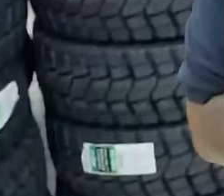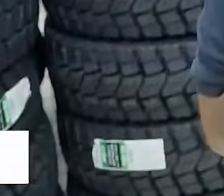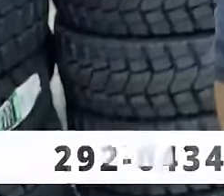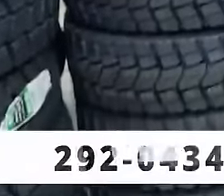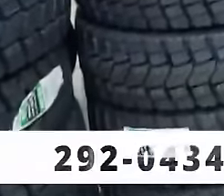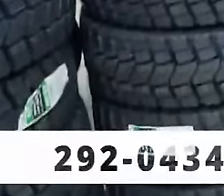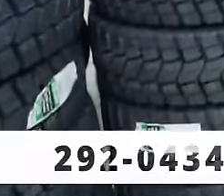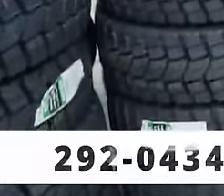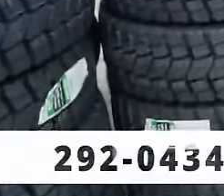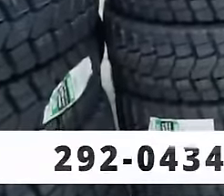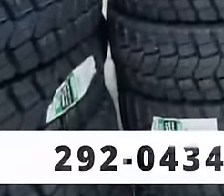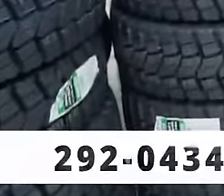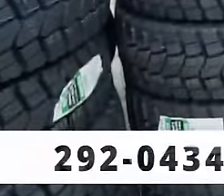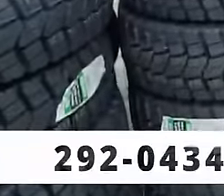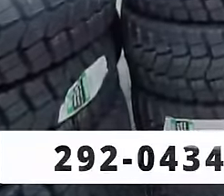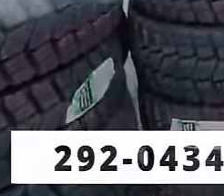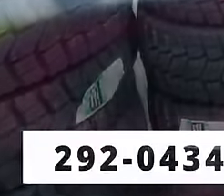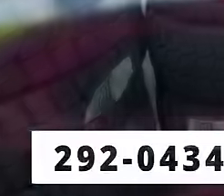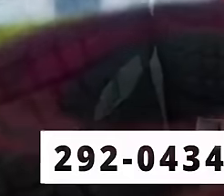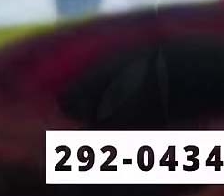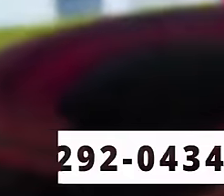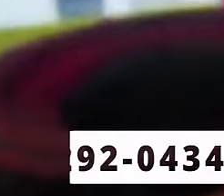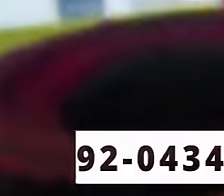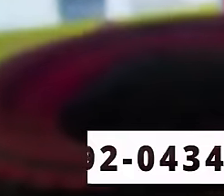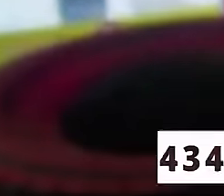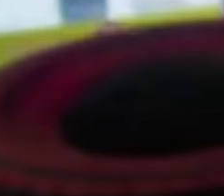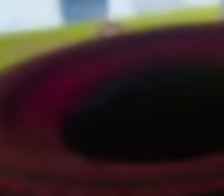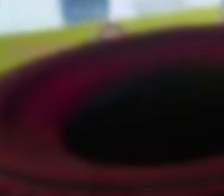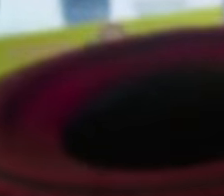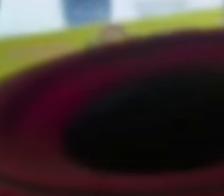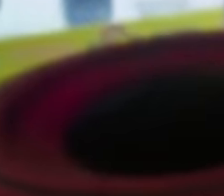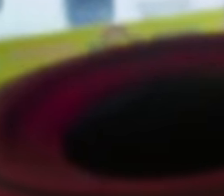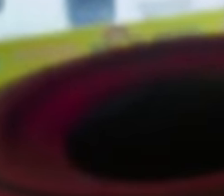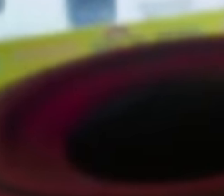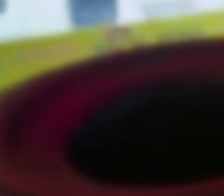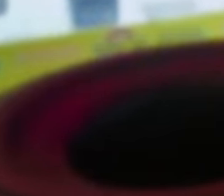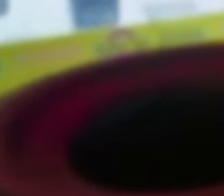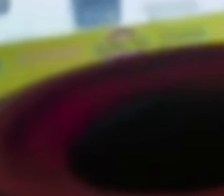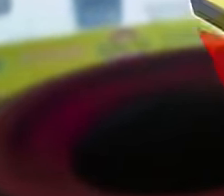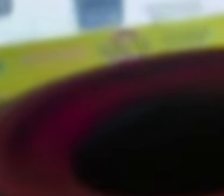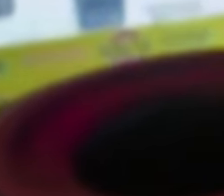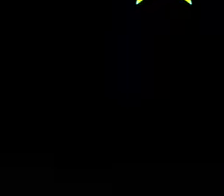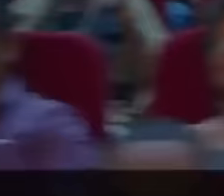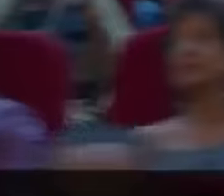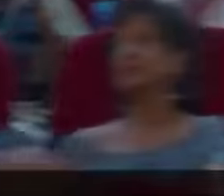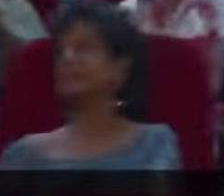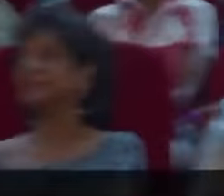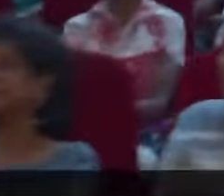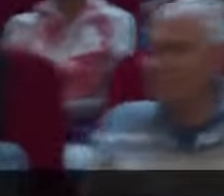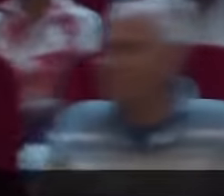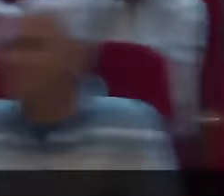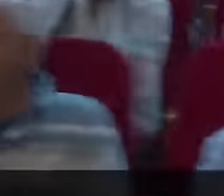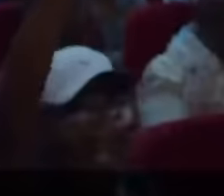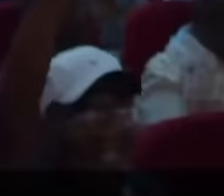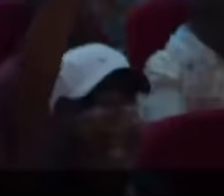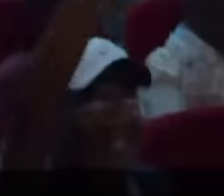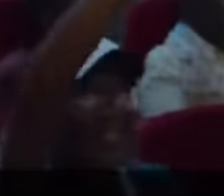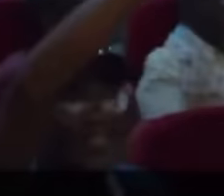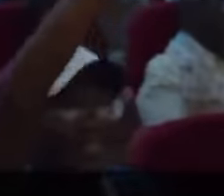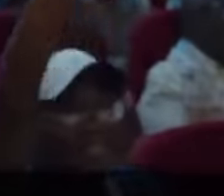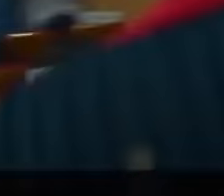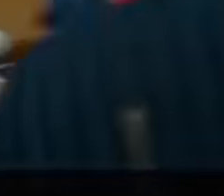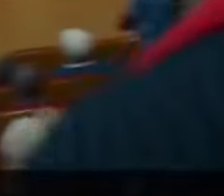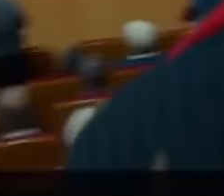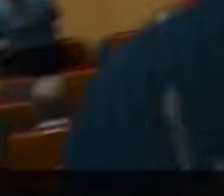at 292-0434 or 366-4783. This carnival season, the event you must